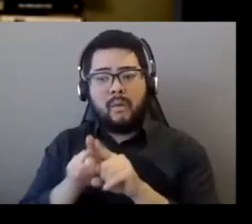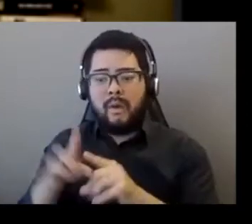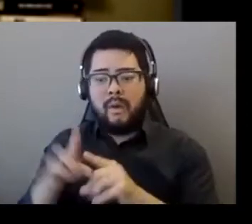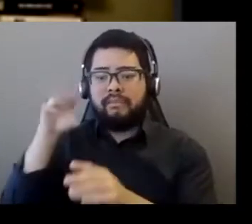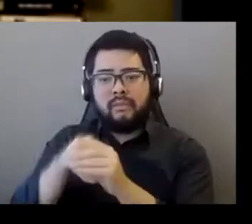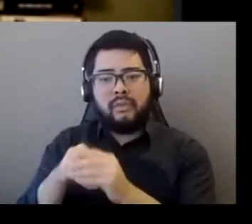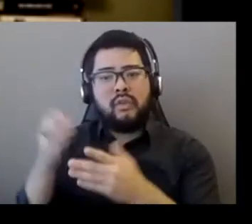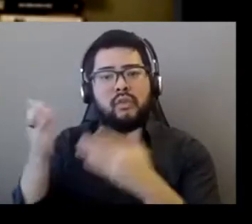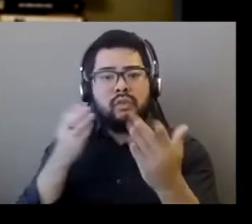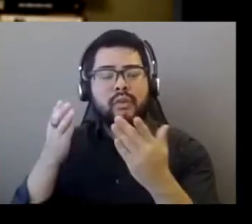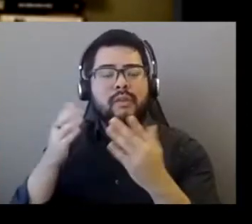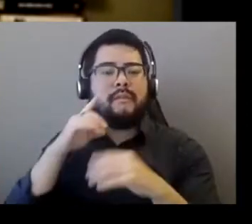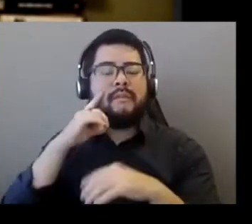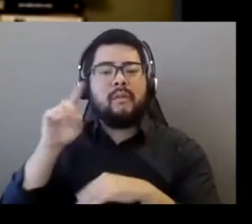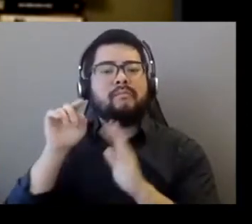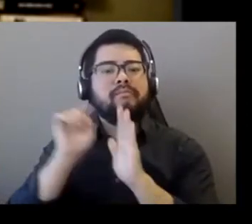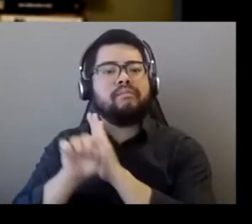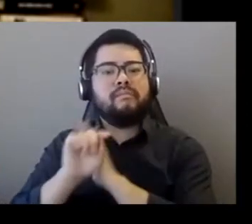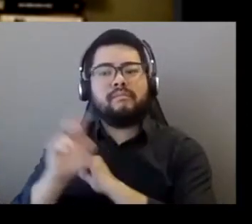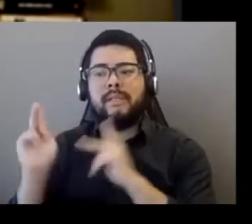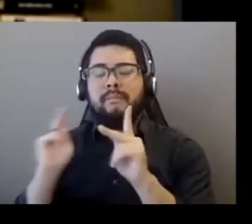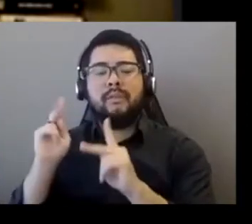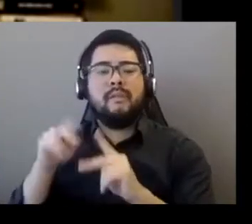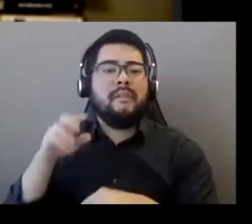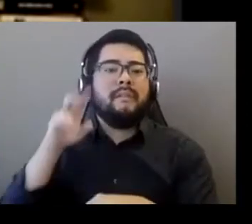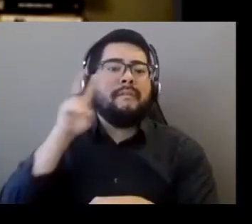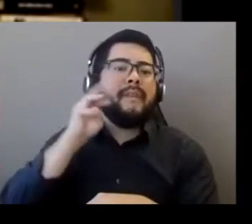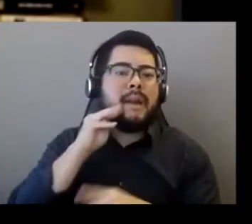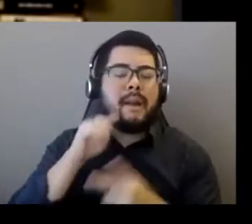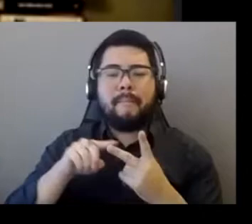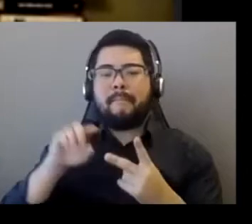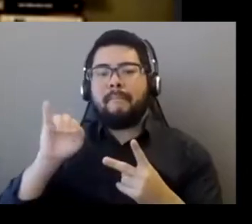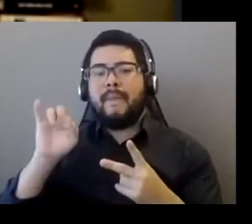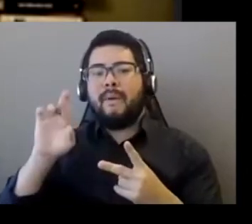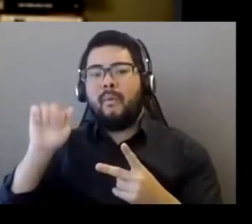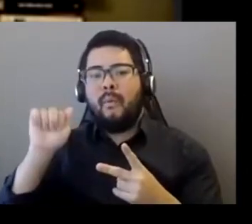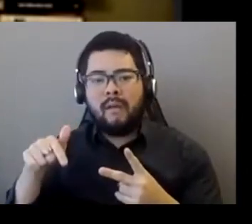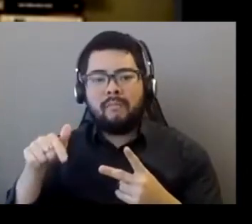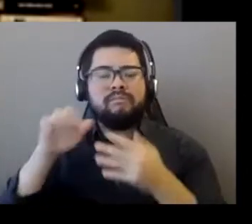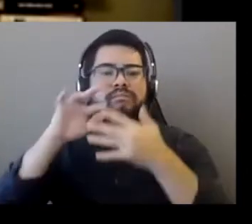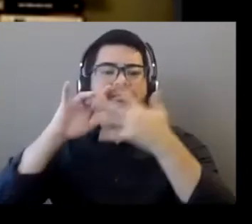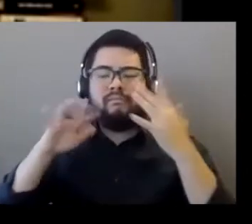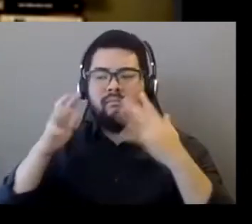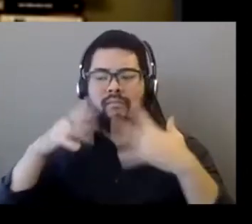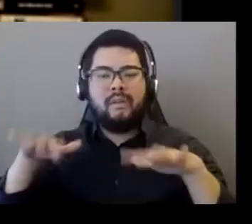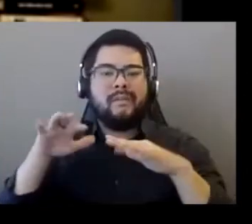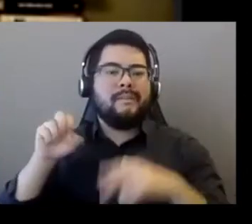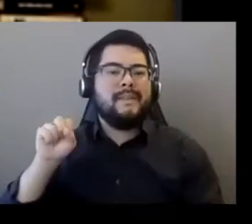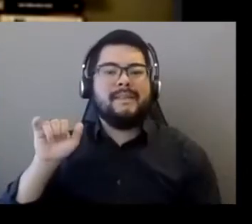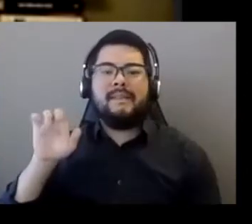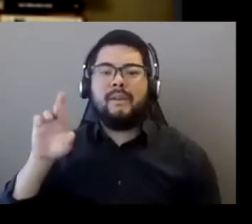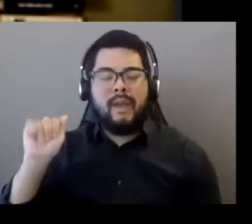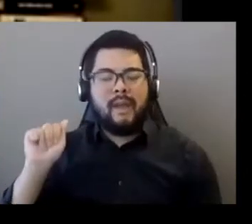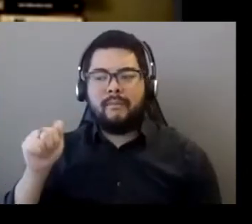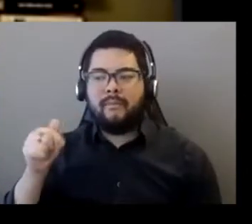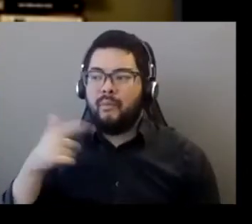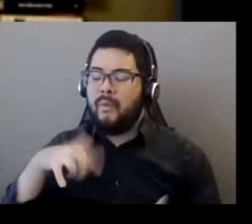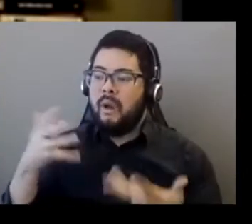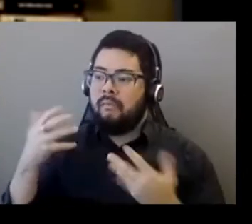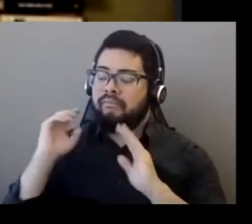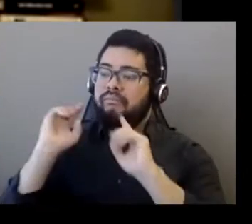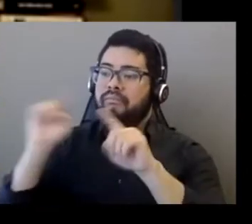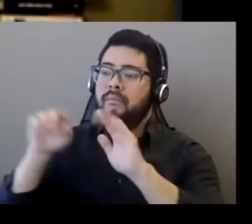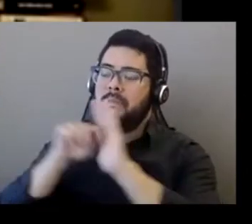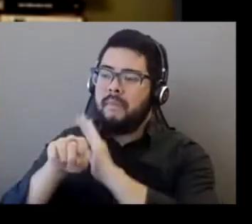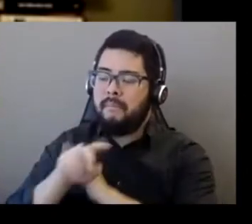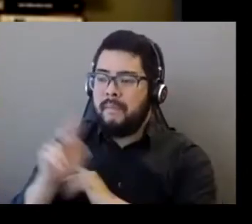kill people in Vietnam and then later in Iraq and then God knows where all, everywhere, Syria, and let's go kill people. We want the